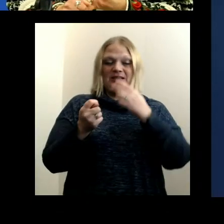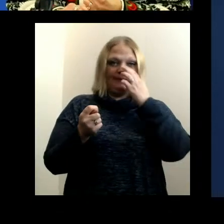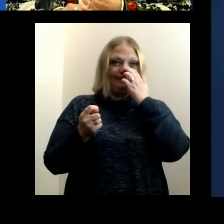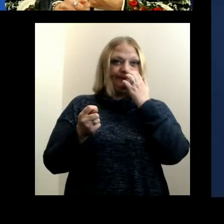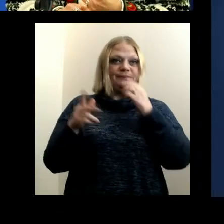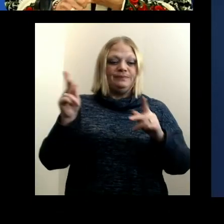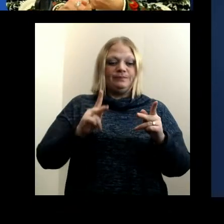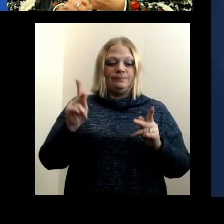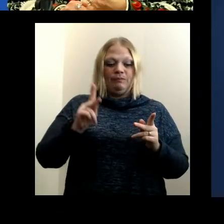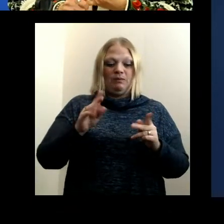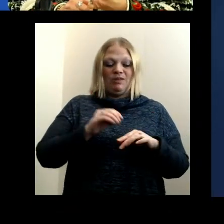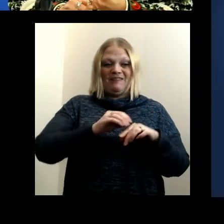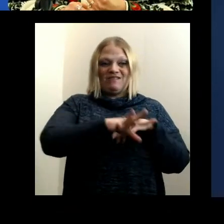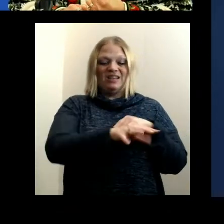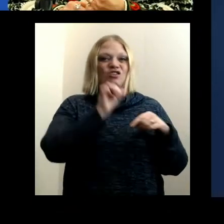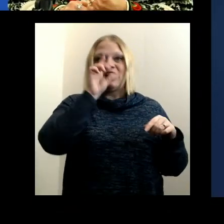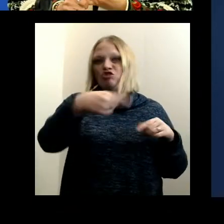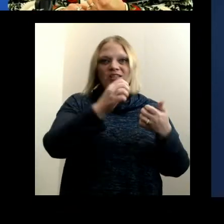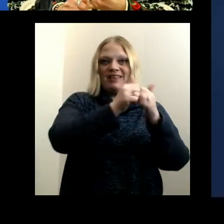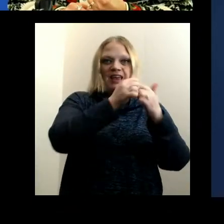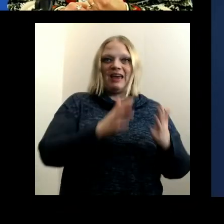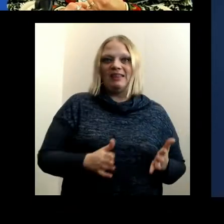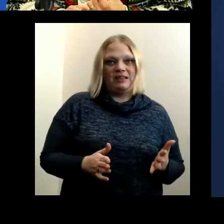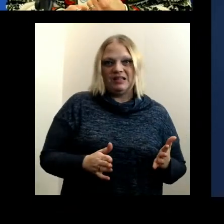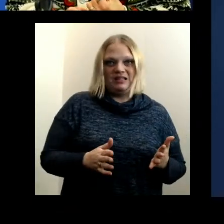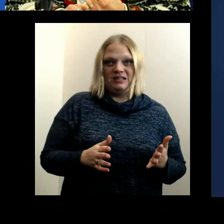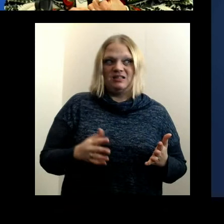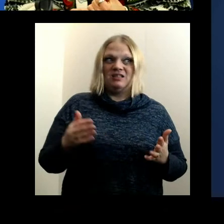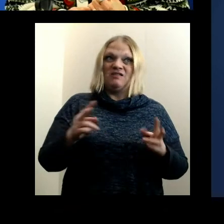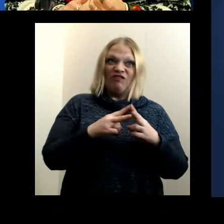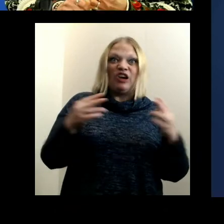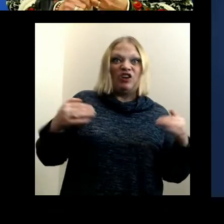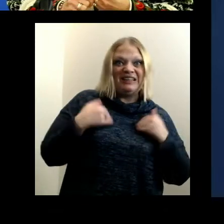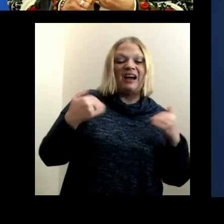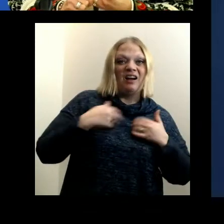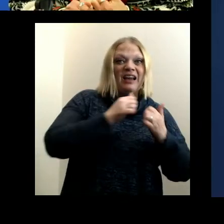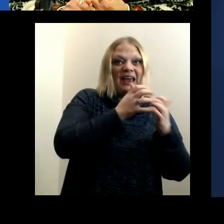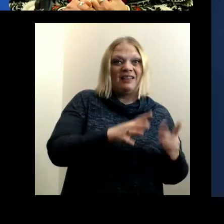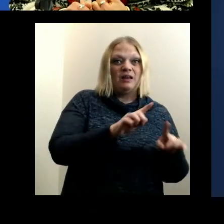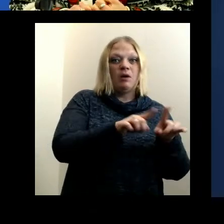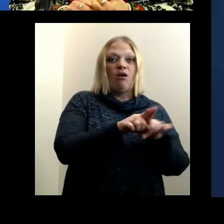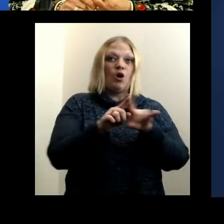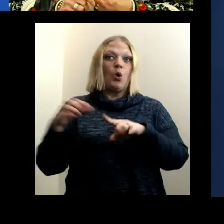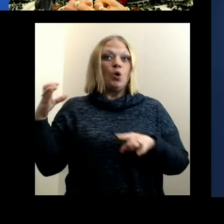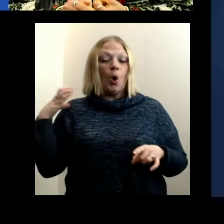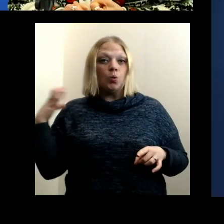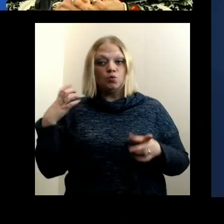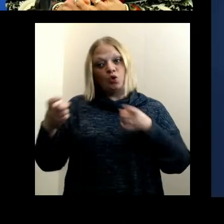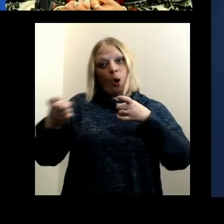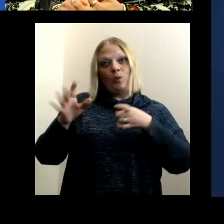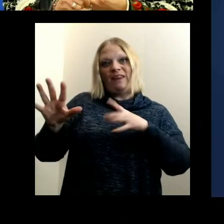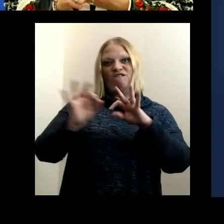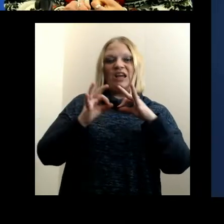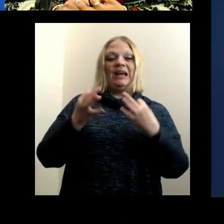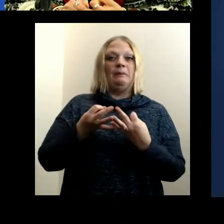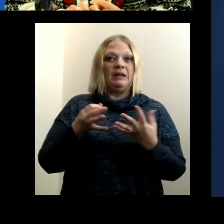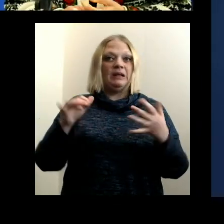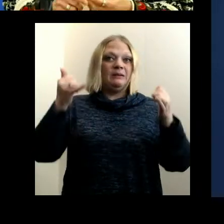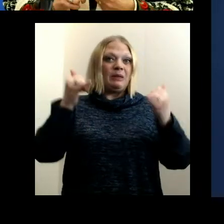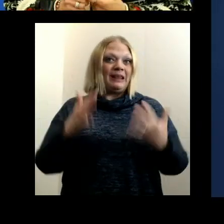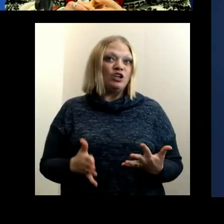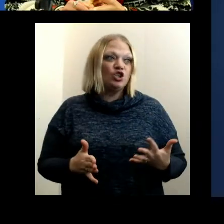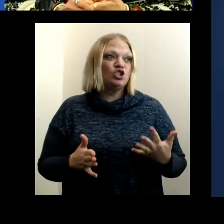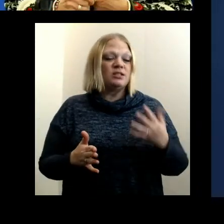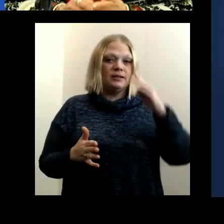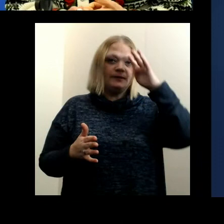who are affected are not just the athletes and even very young athletes, but also the coaches and their families, the families of the players,